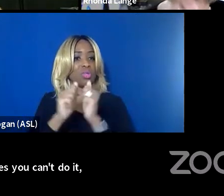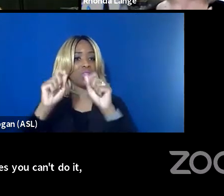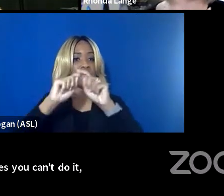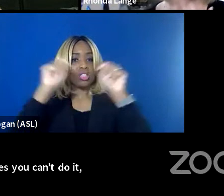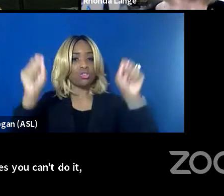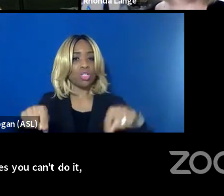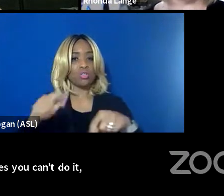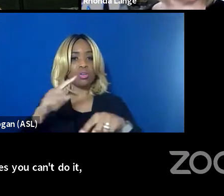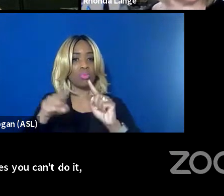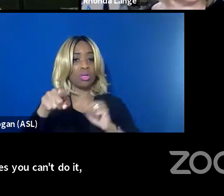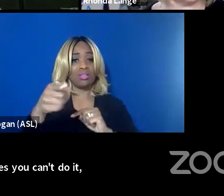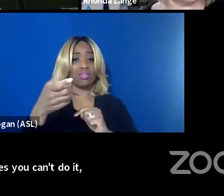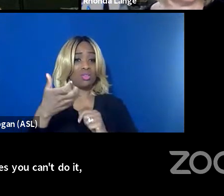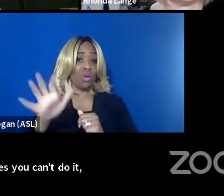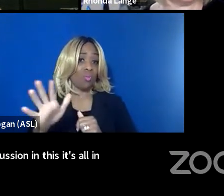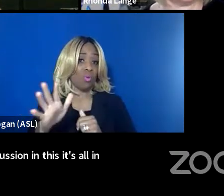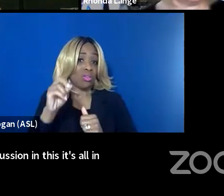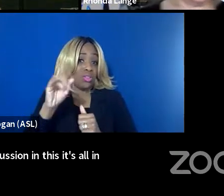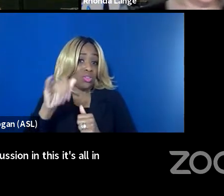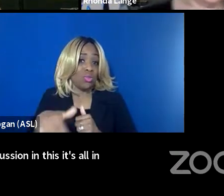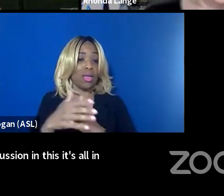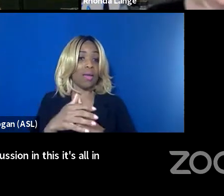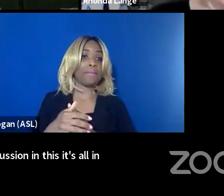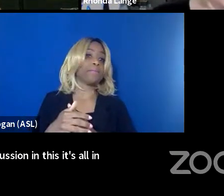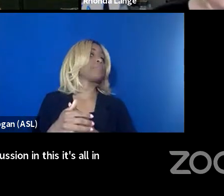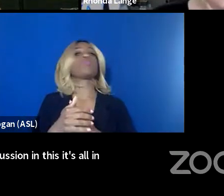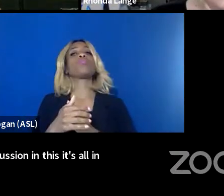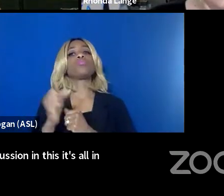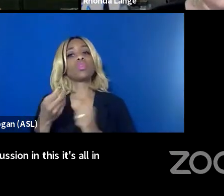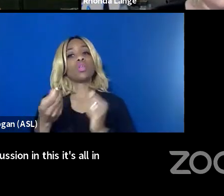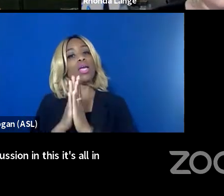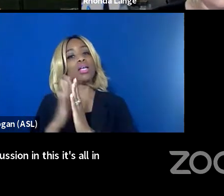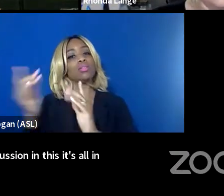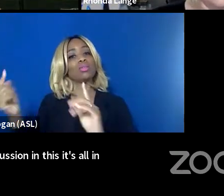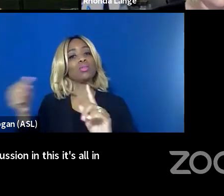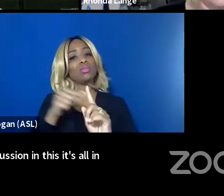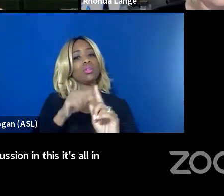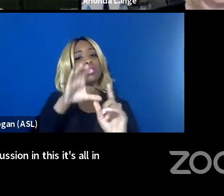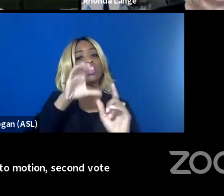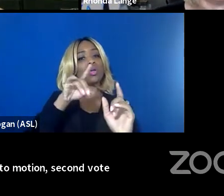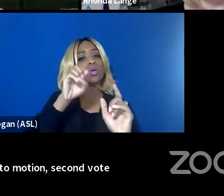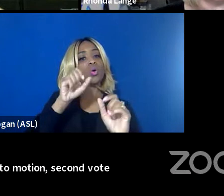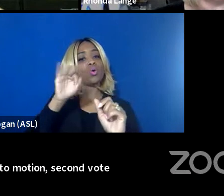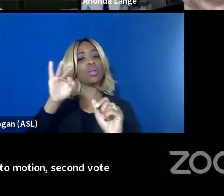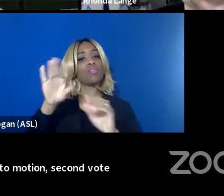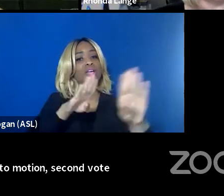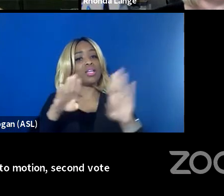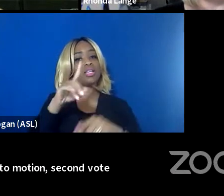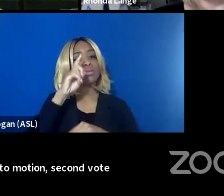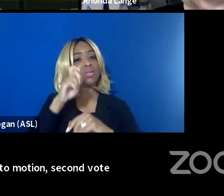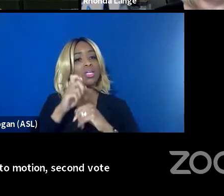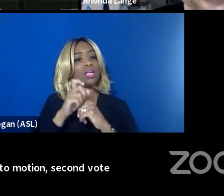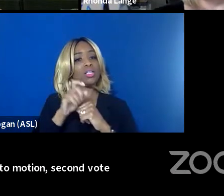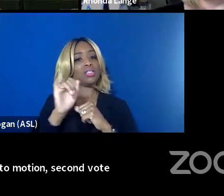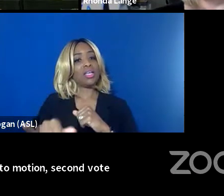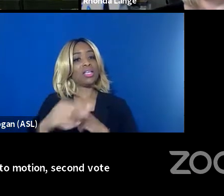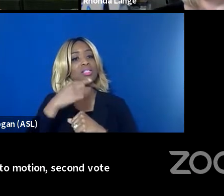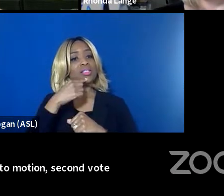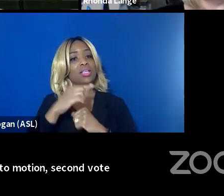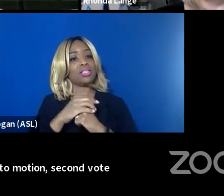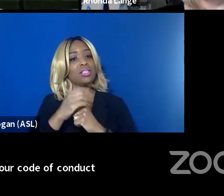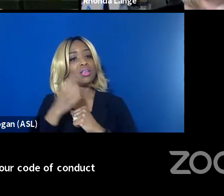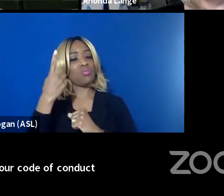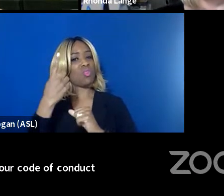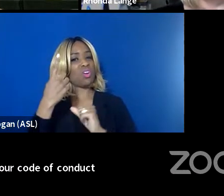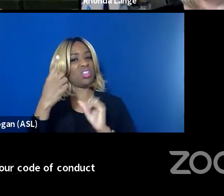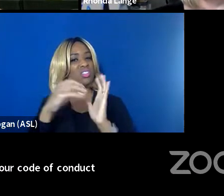to motion, second, vote. And I would ask you to revisit your code of conduct, because your code of conduct says in there, there's one